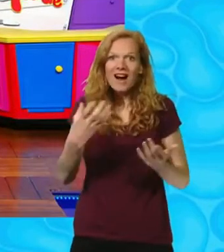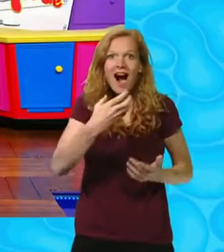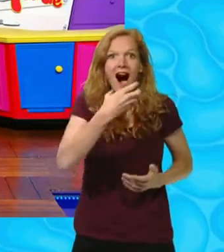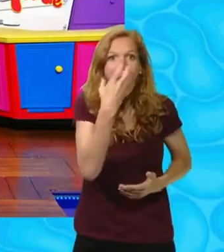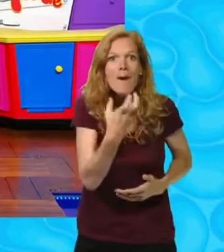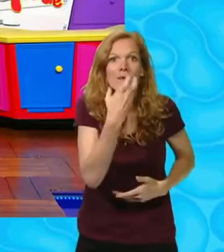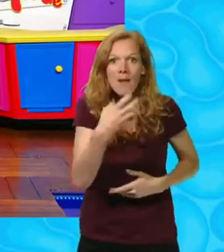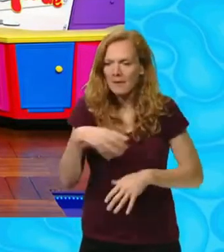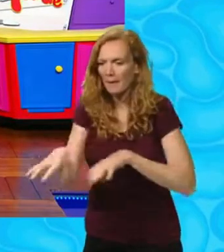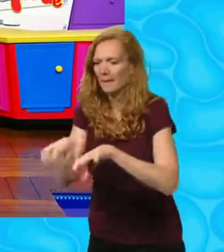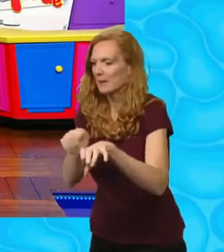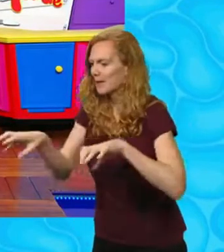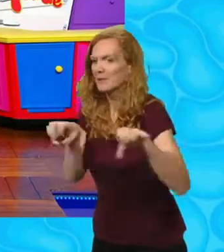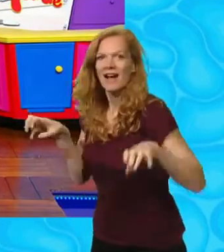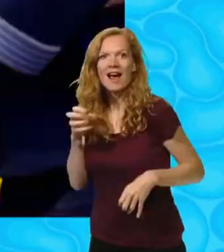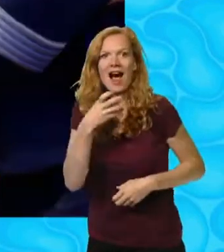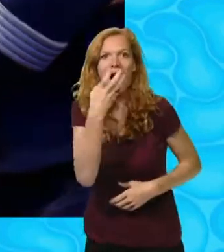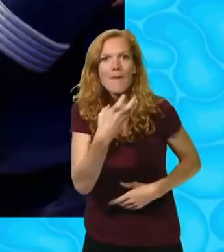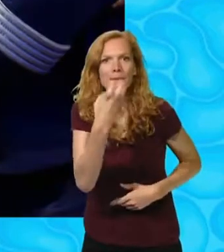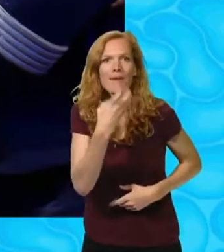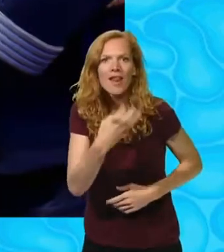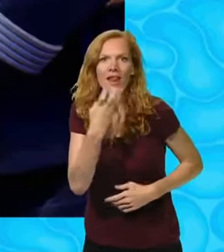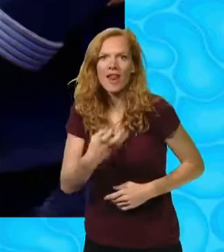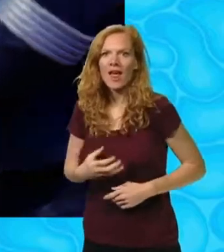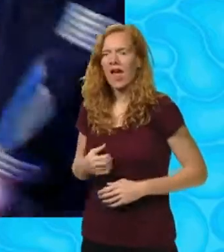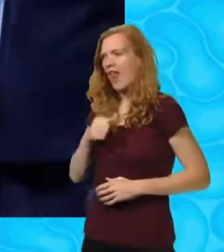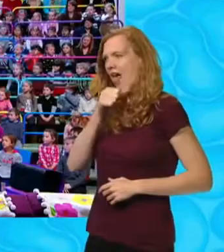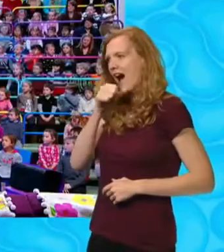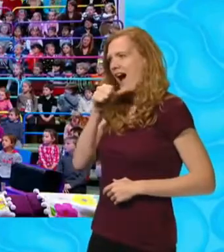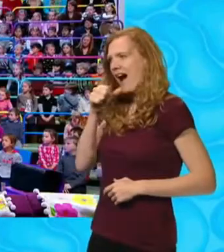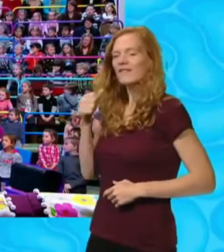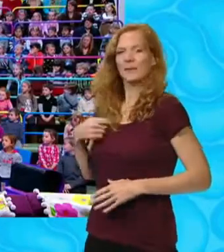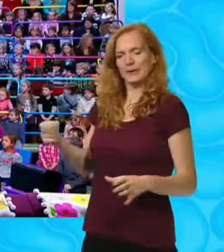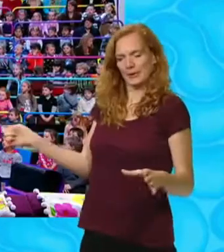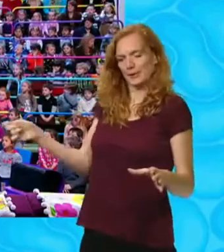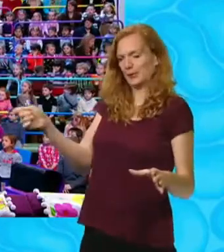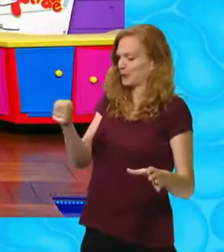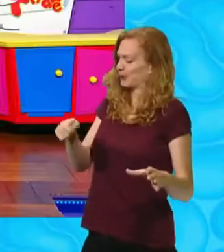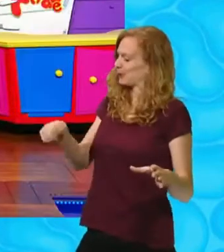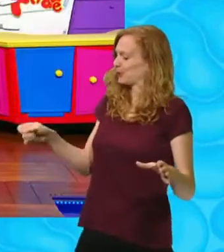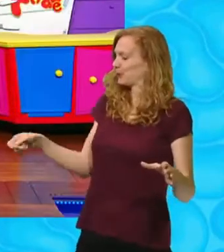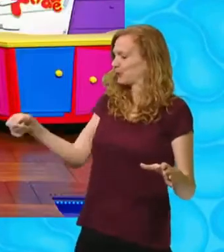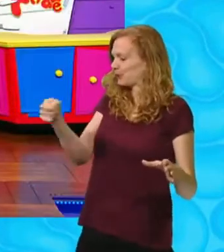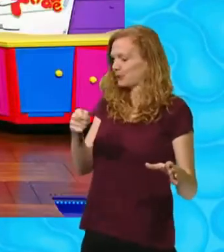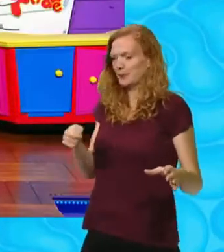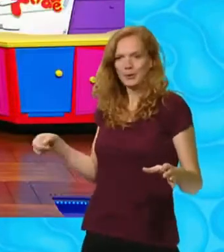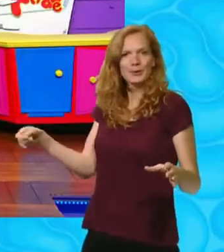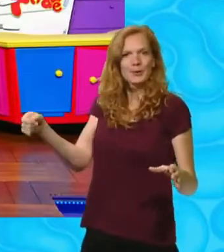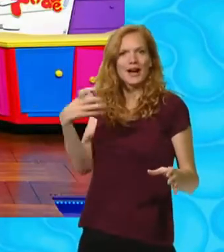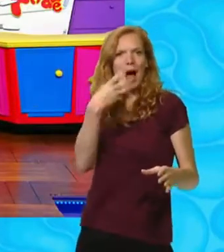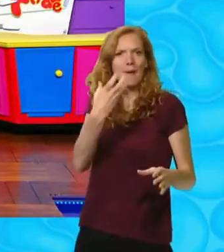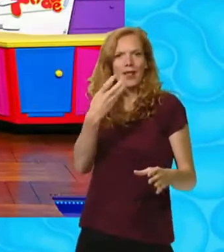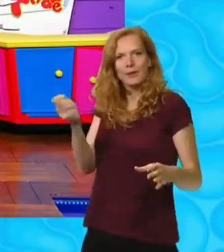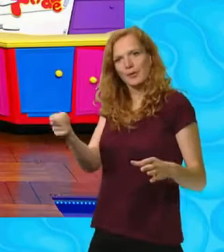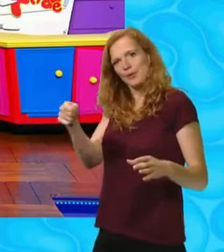Everybody, take a look at all of the lovely apples that I've been picking outside. Now, all that I have to do is give them a good old